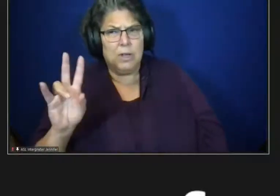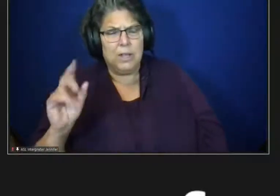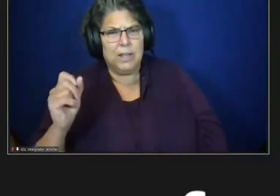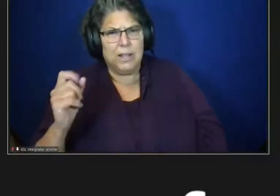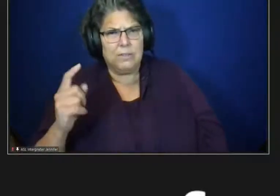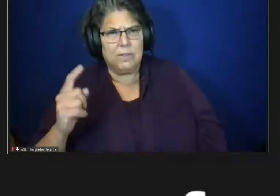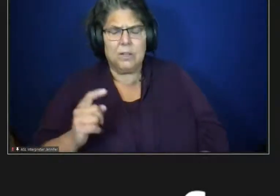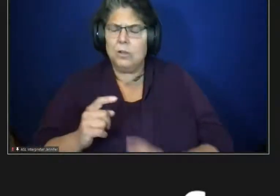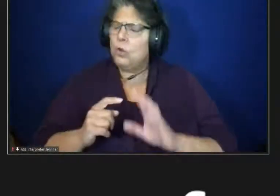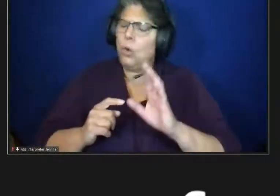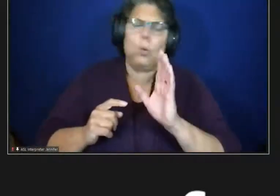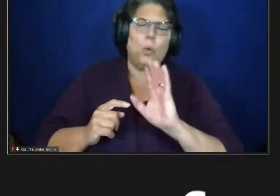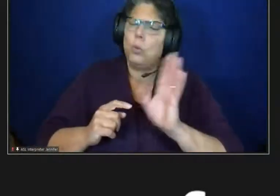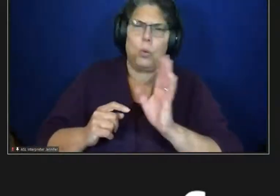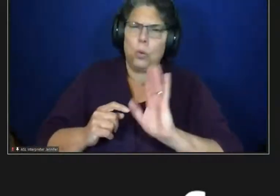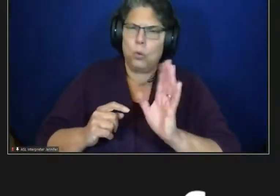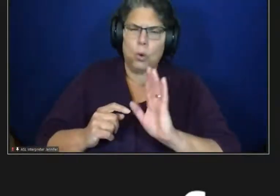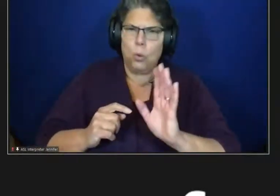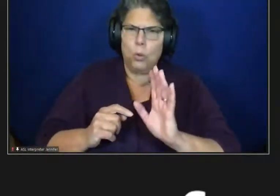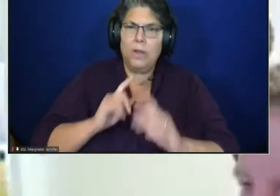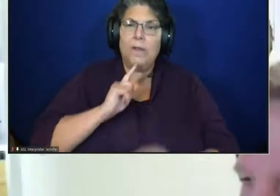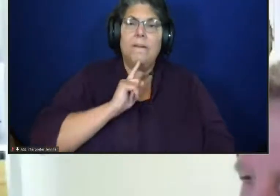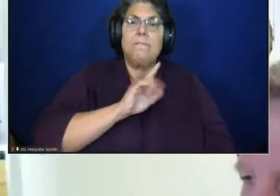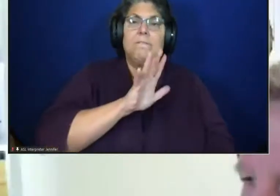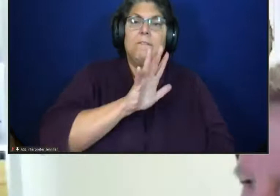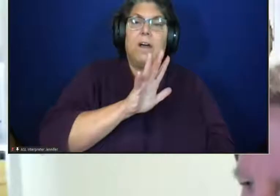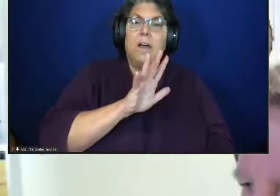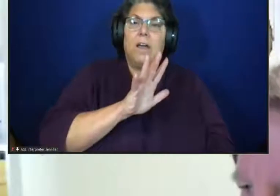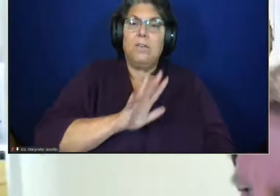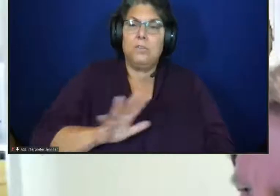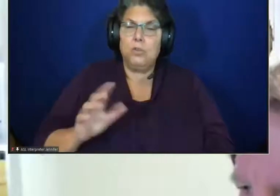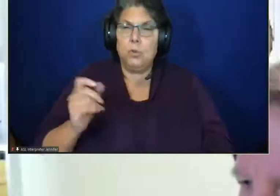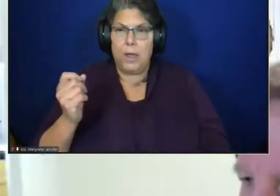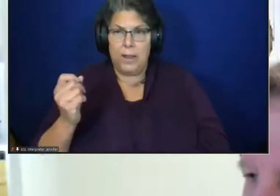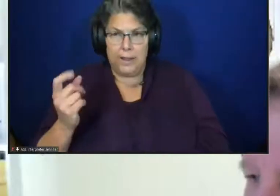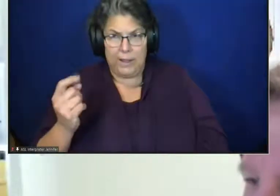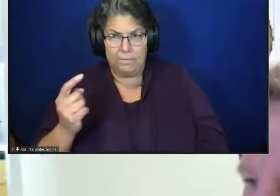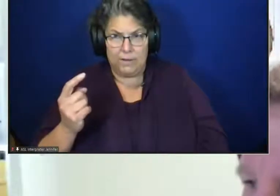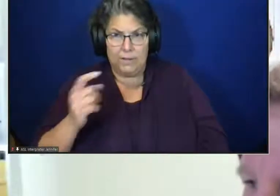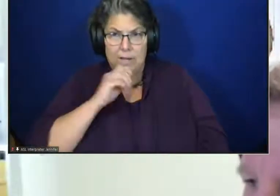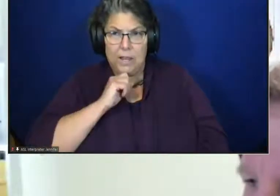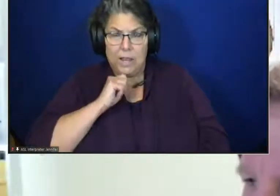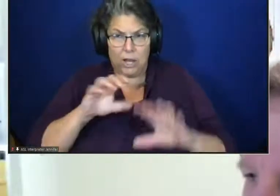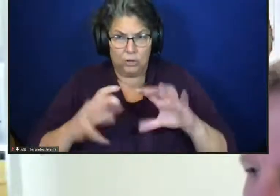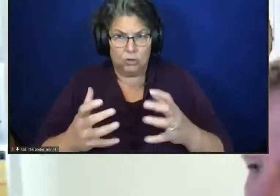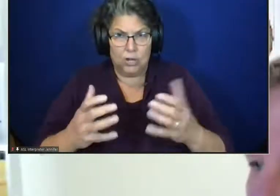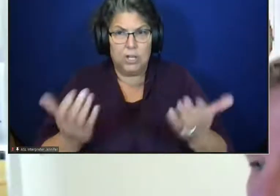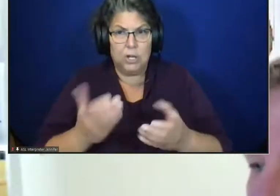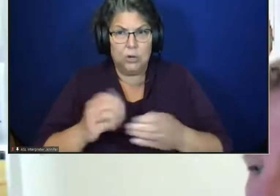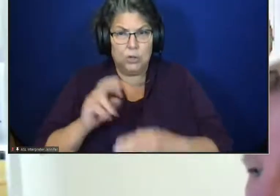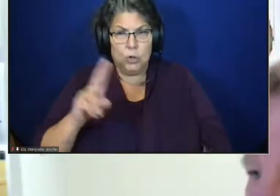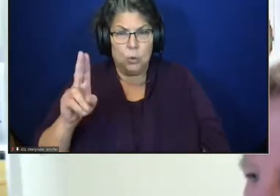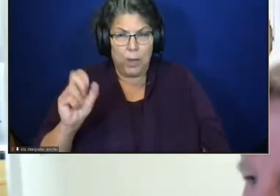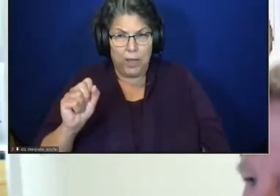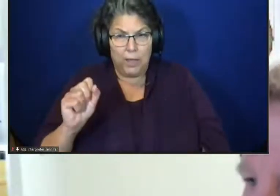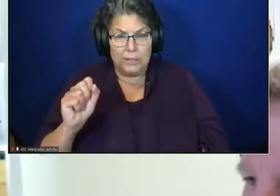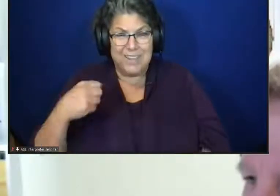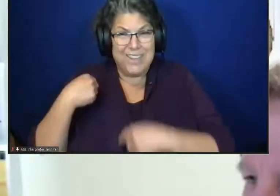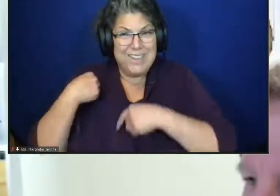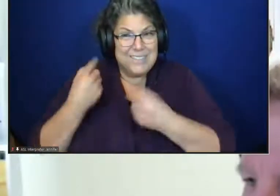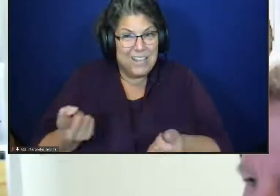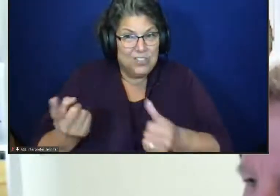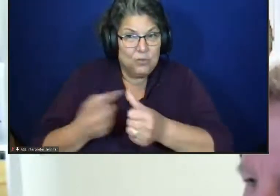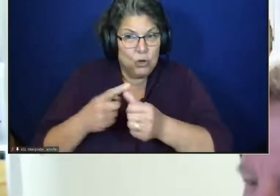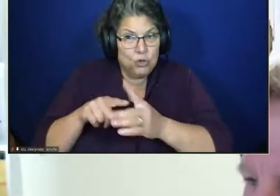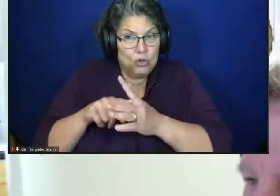No. No. In the 5 to 11 year group in the United States, since the beginning